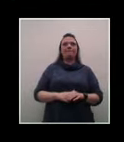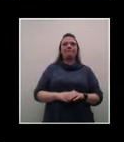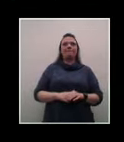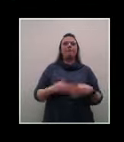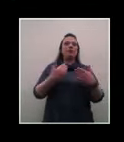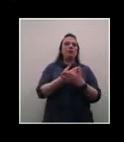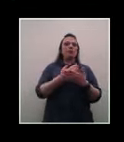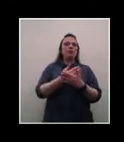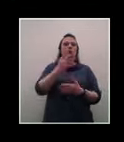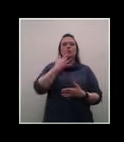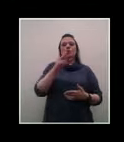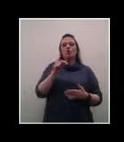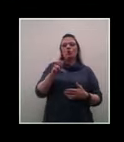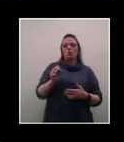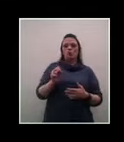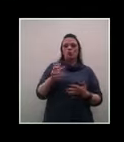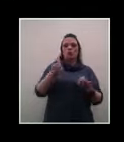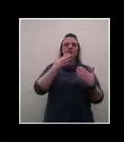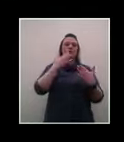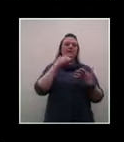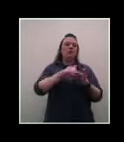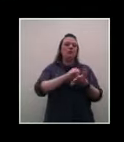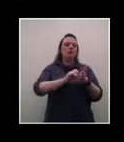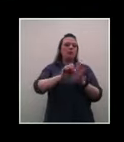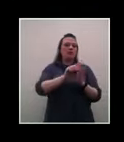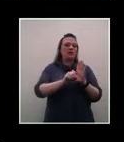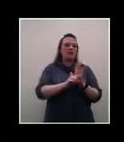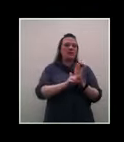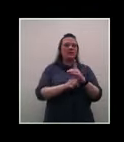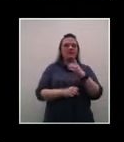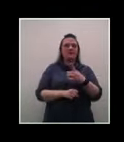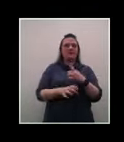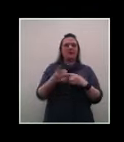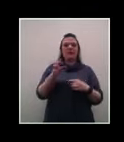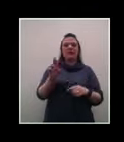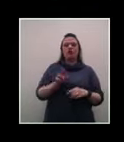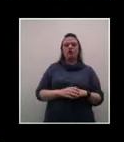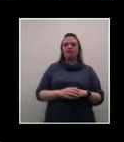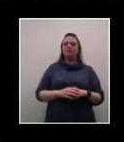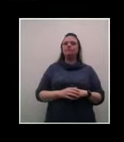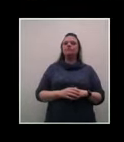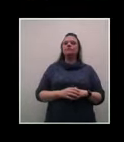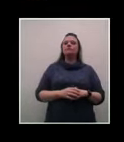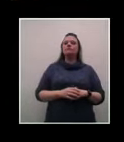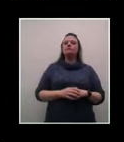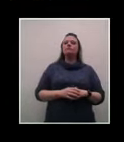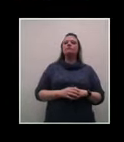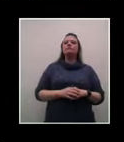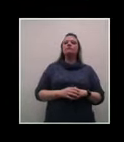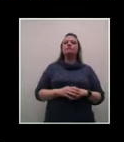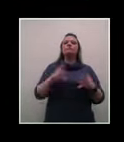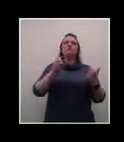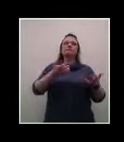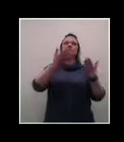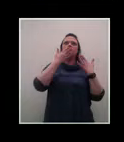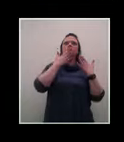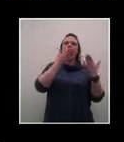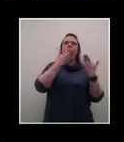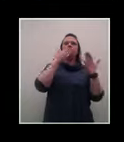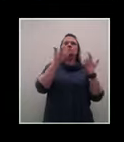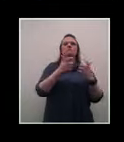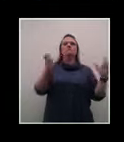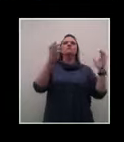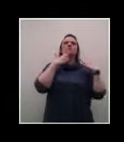some new good news to talk about, and we want to thank New York State for. So, Dr. Burstein. Sure. So we want to just shout out to New York State and give a big